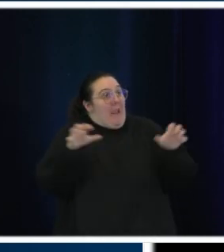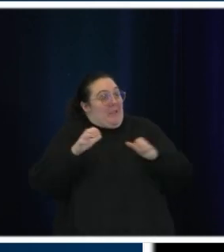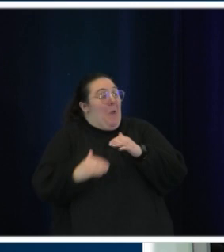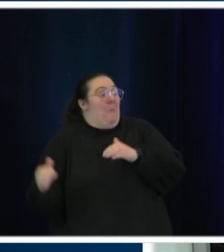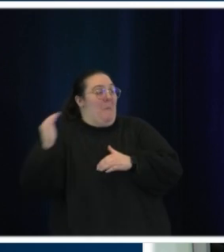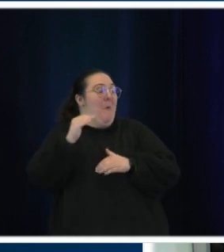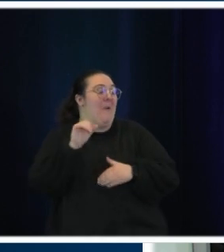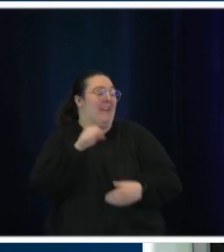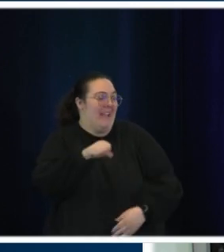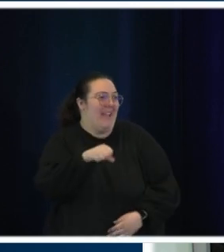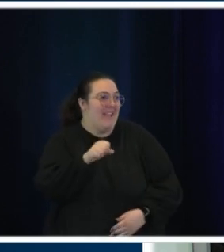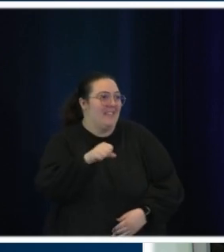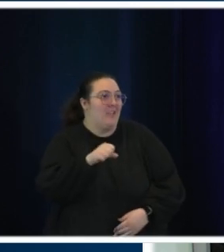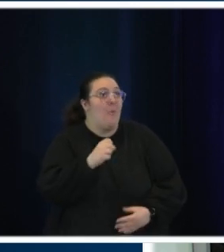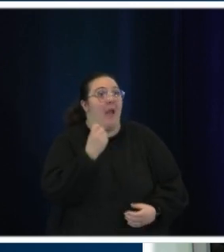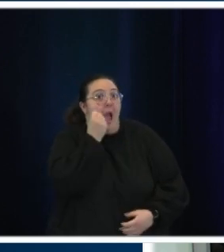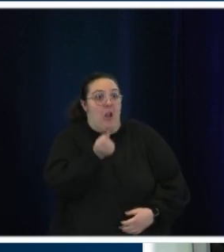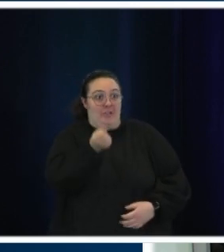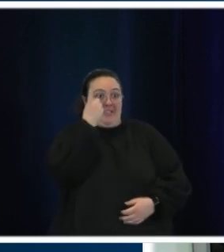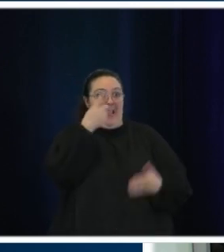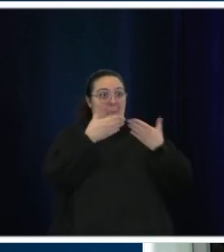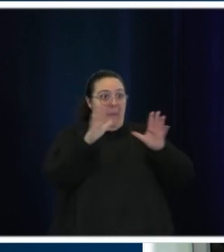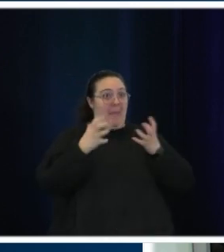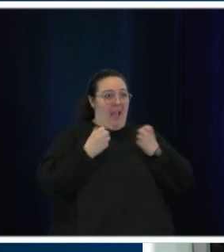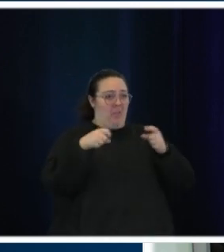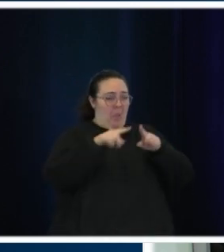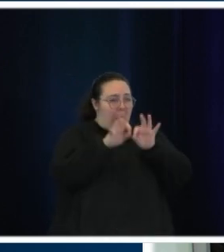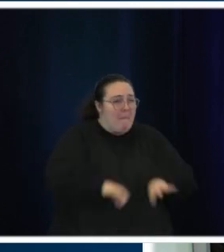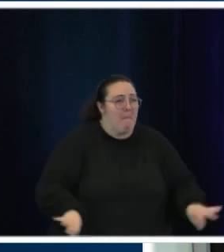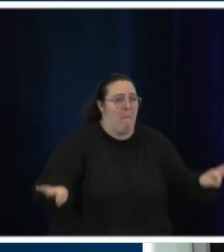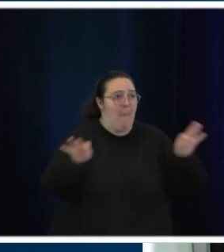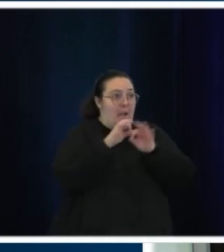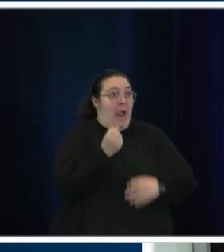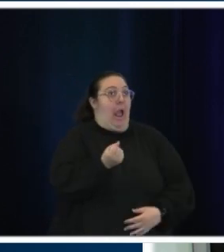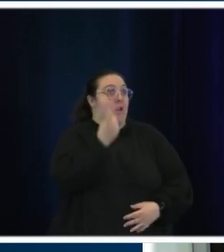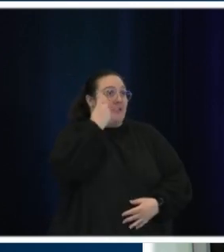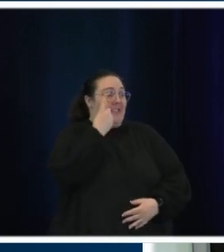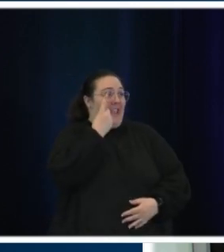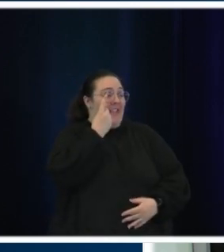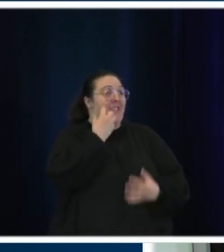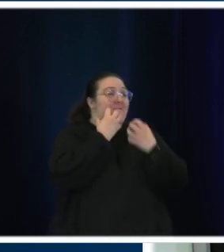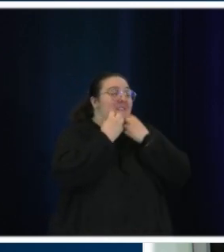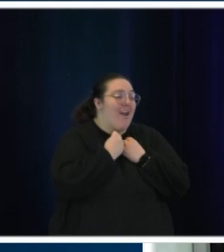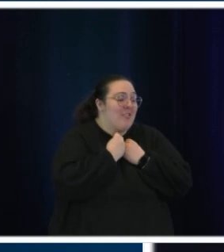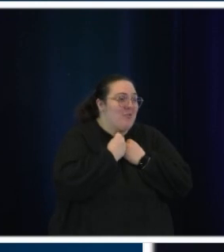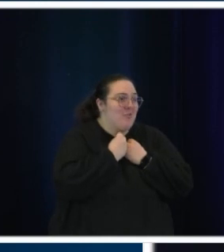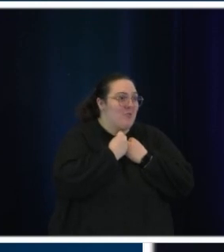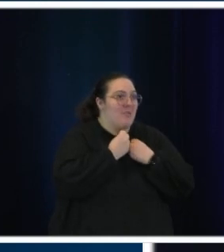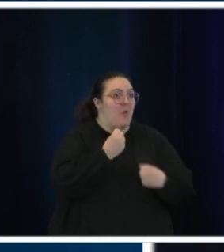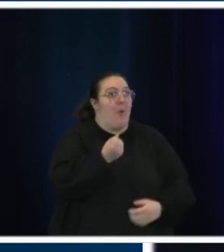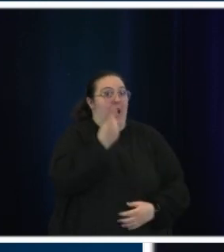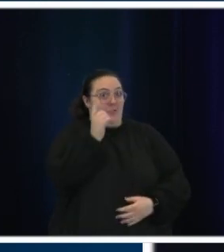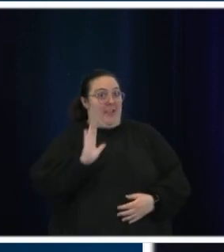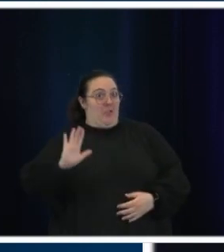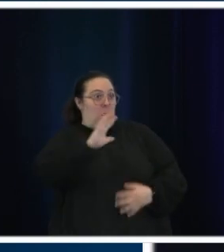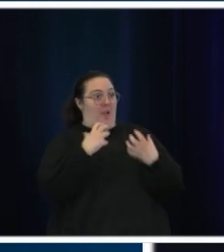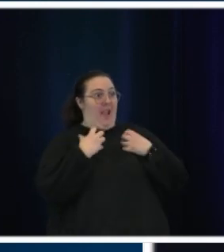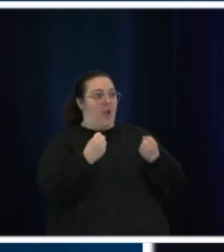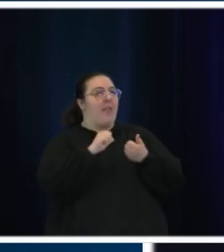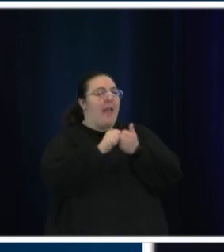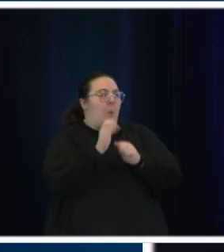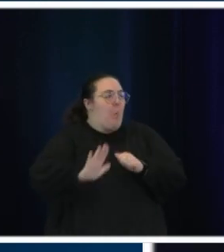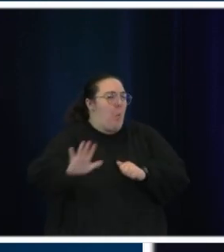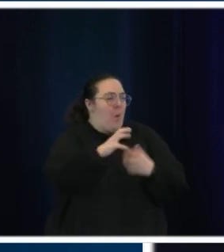value of public health and health protection and what you can do to protect your health, what you can do to help improve your